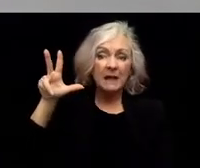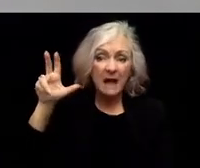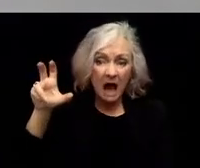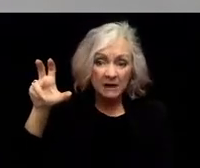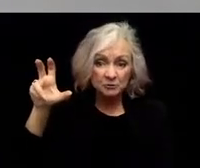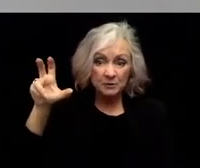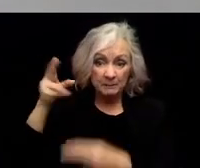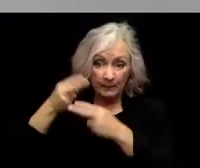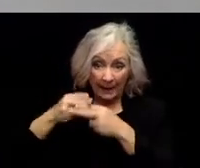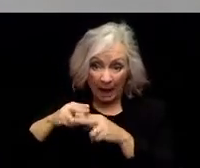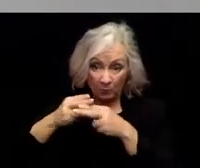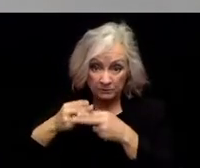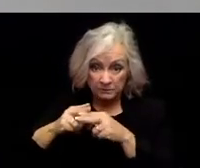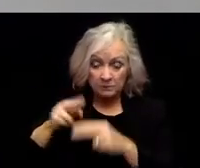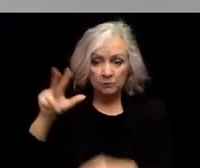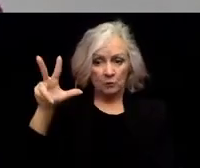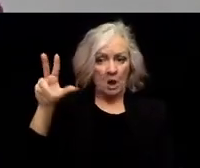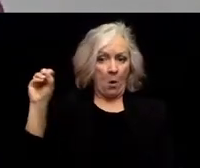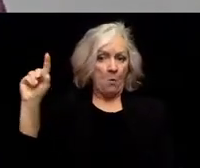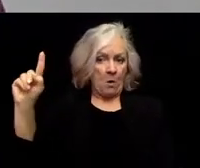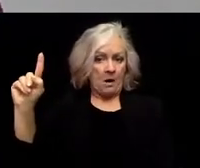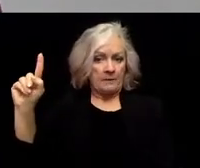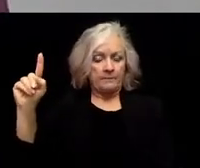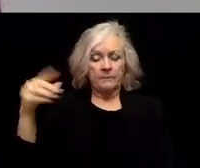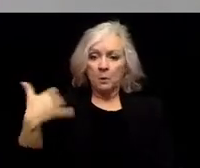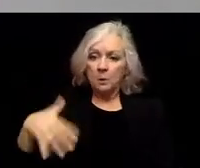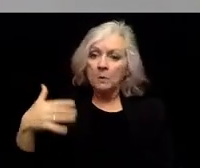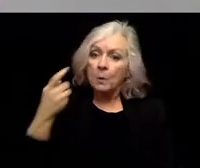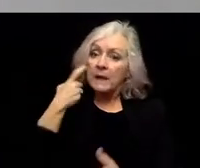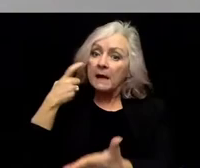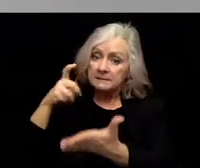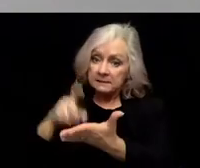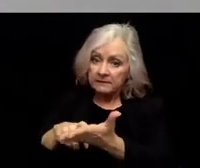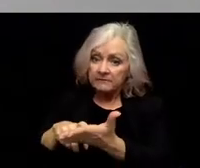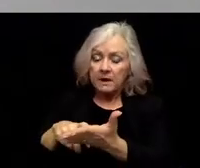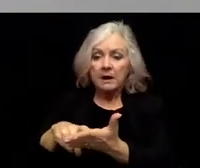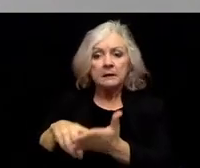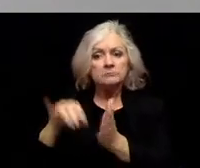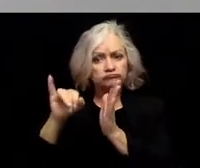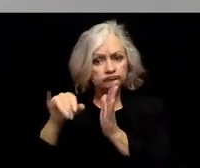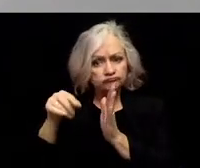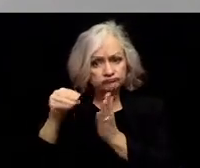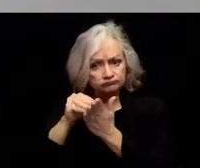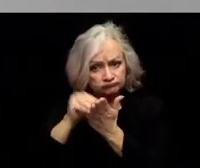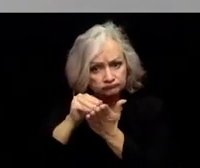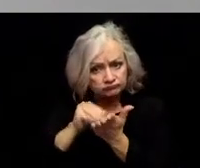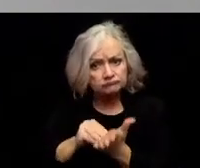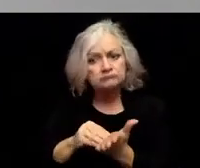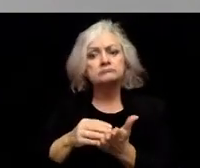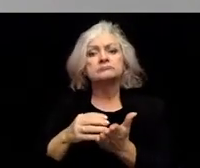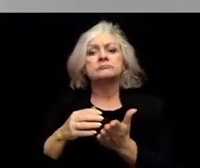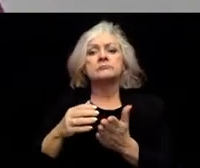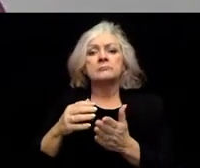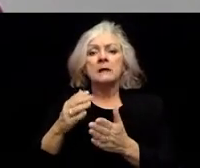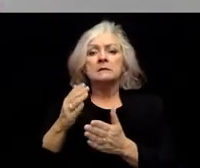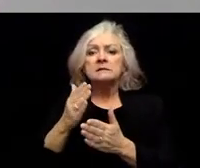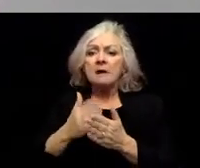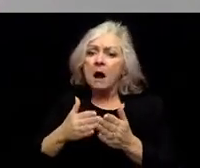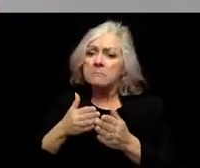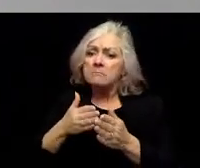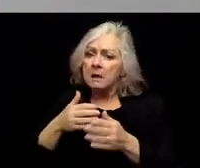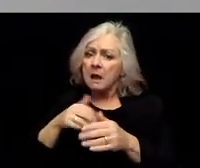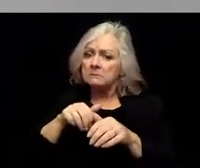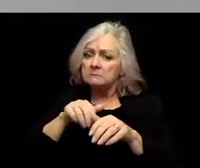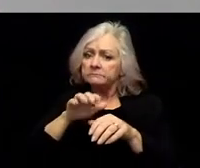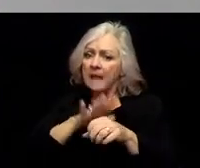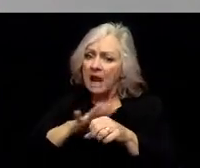So immediately we identified, some areas that Derek was struggling with.